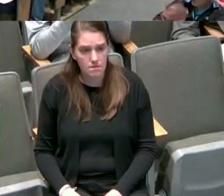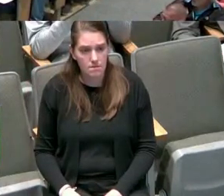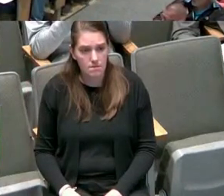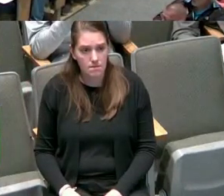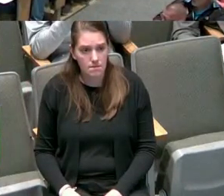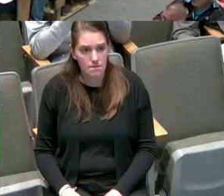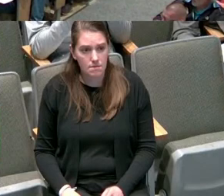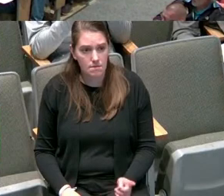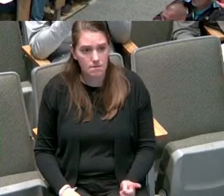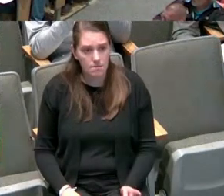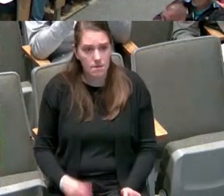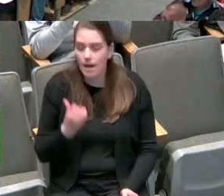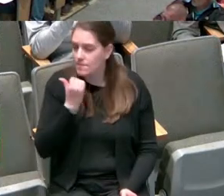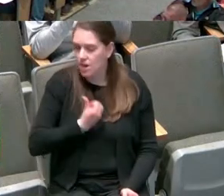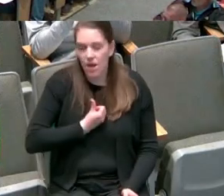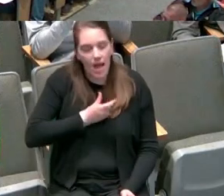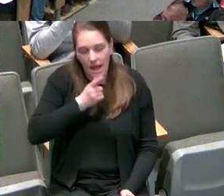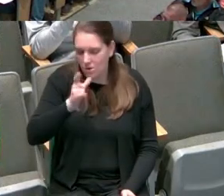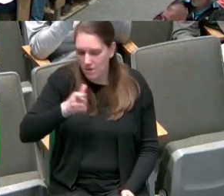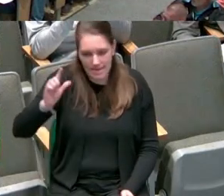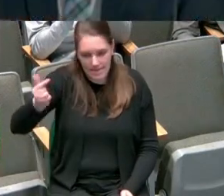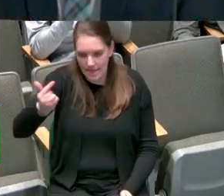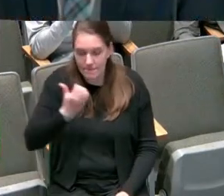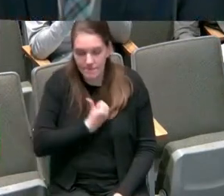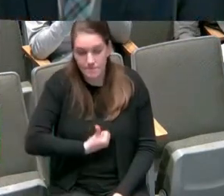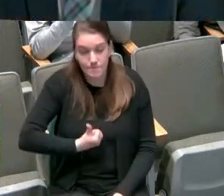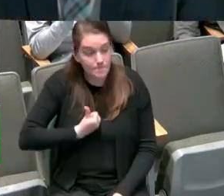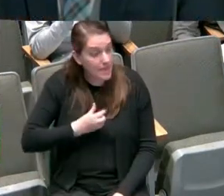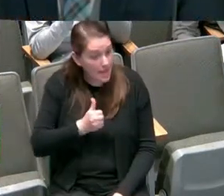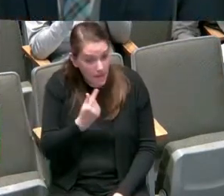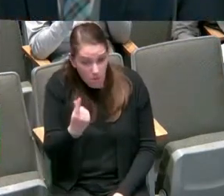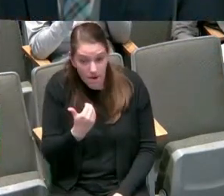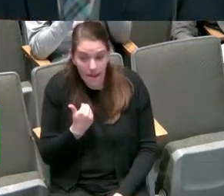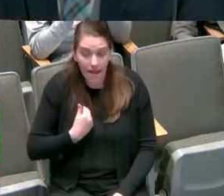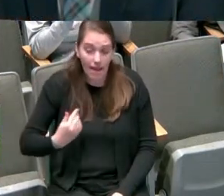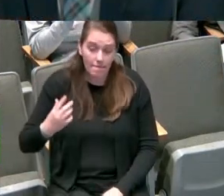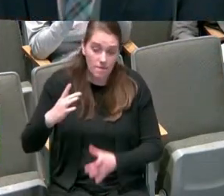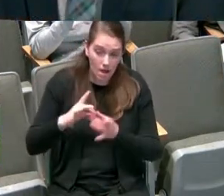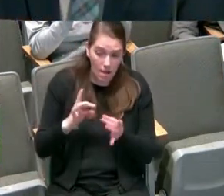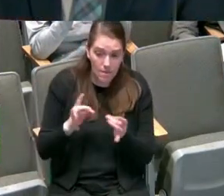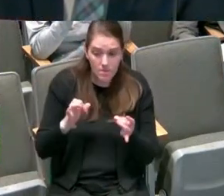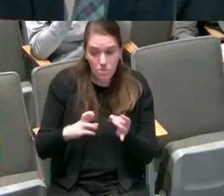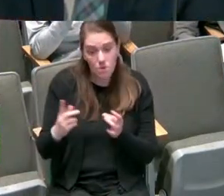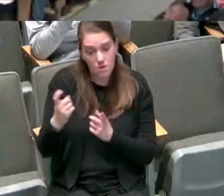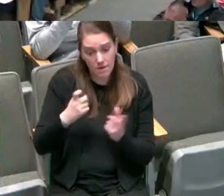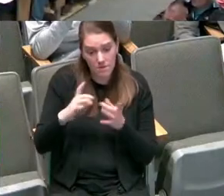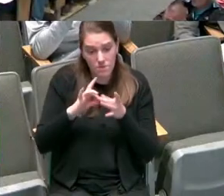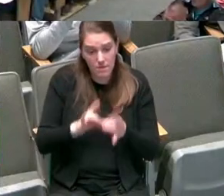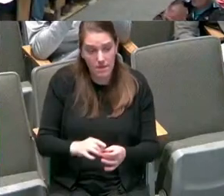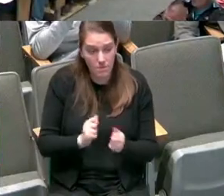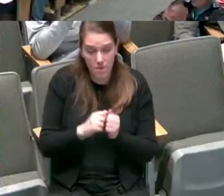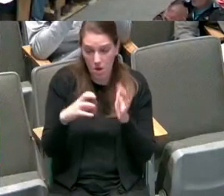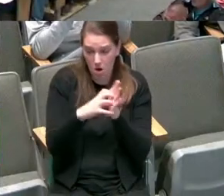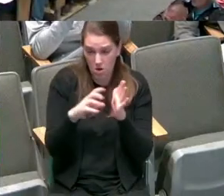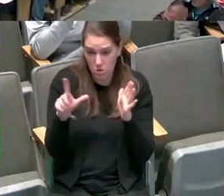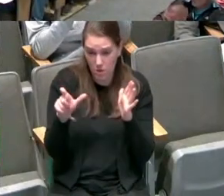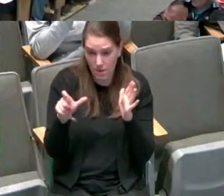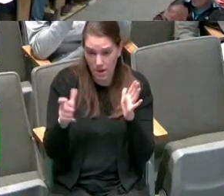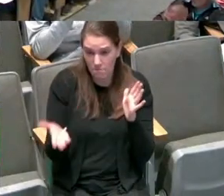like sorry I don't need one um does anyone have any comments or questions about article 21